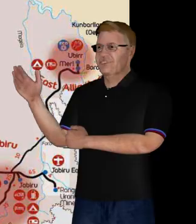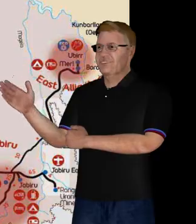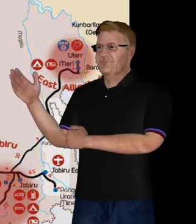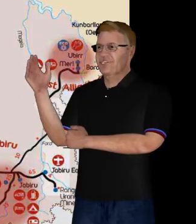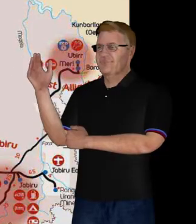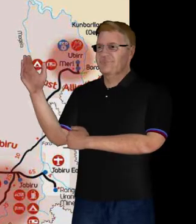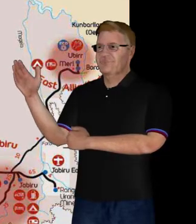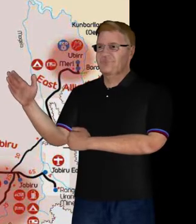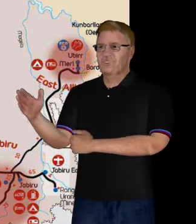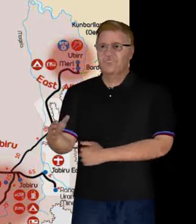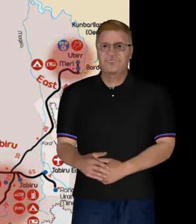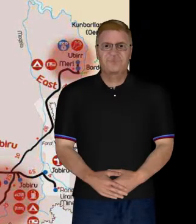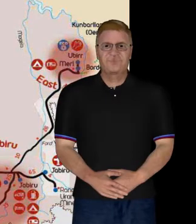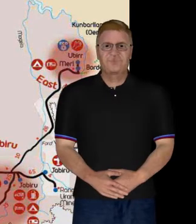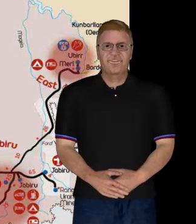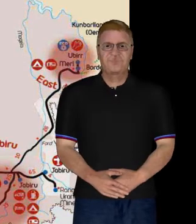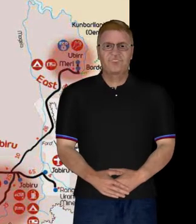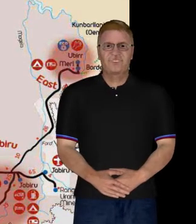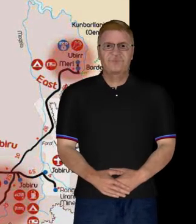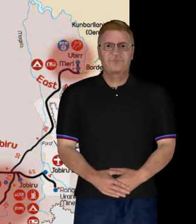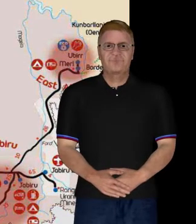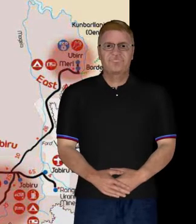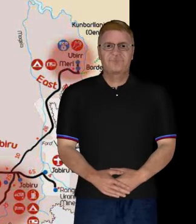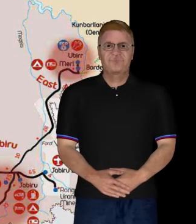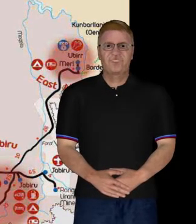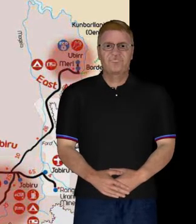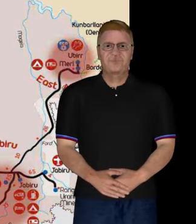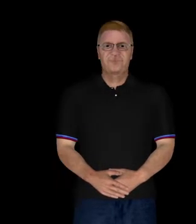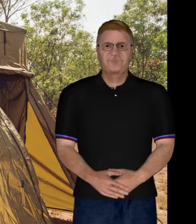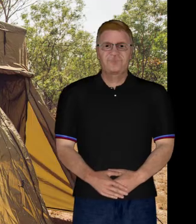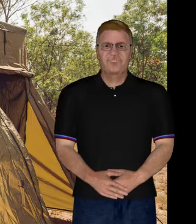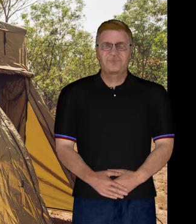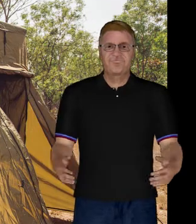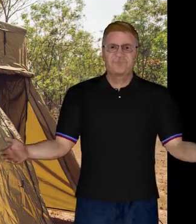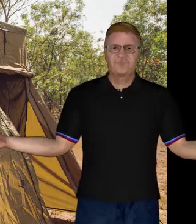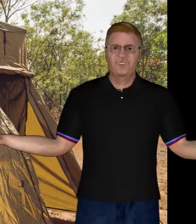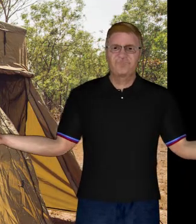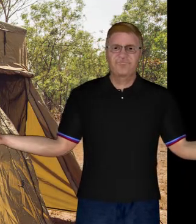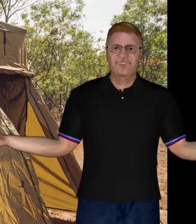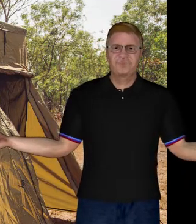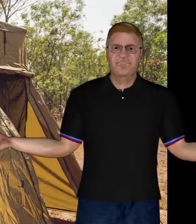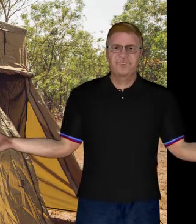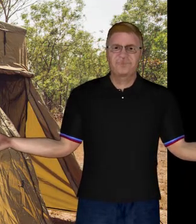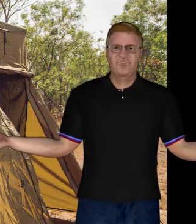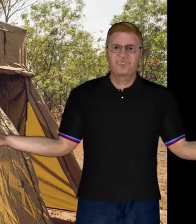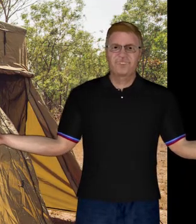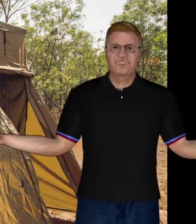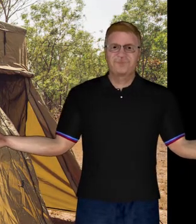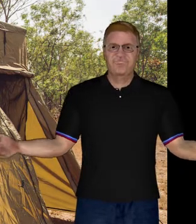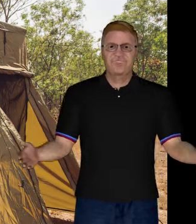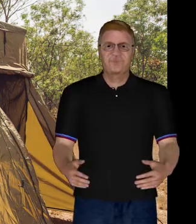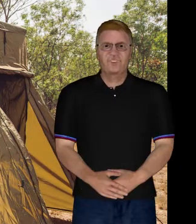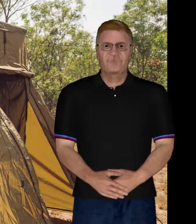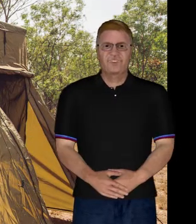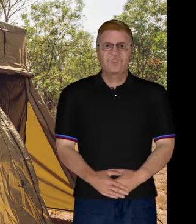coming from overseas, firstly, flight to Australia, then flight to Darwin. You can hire a 4-wheel drive on this website to drive